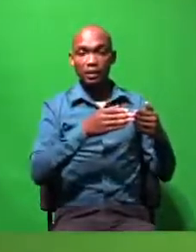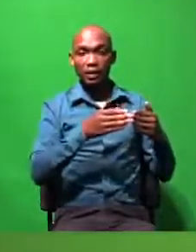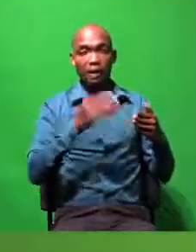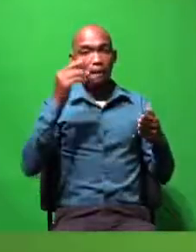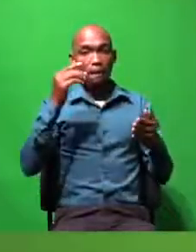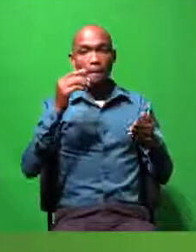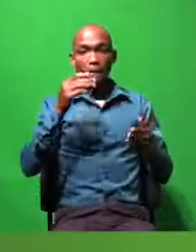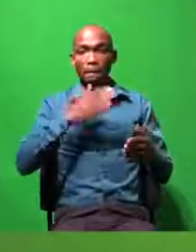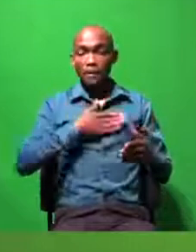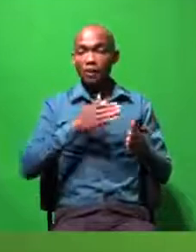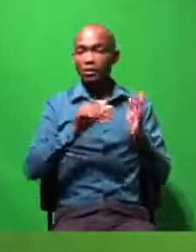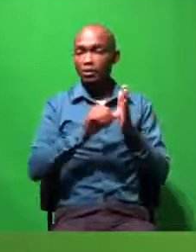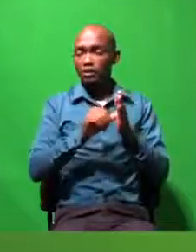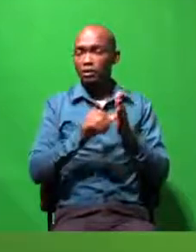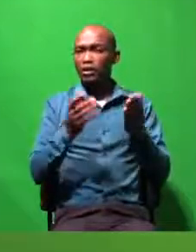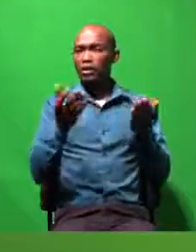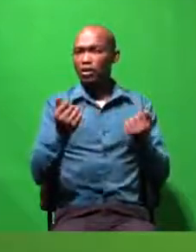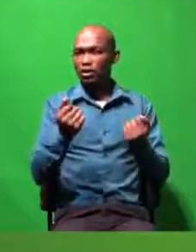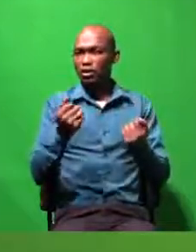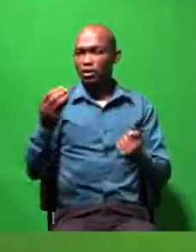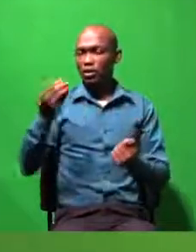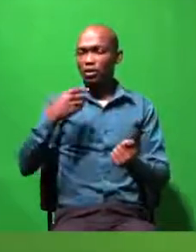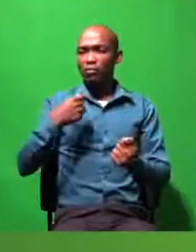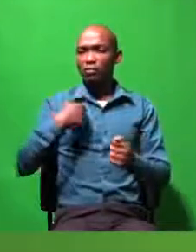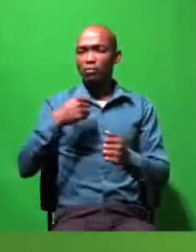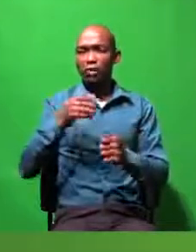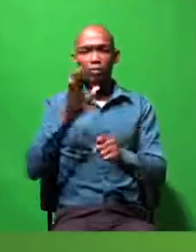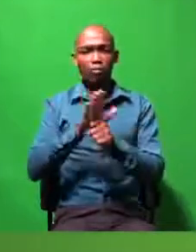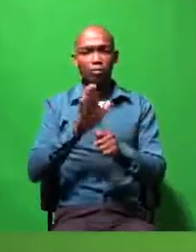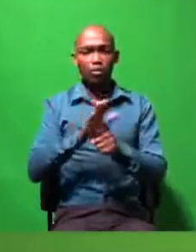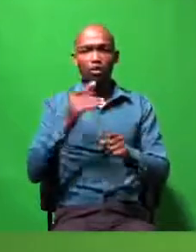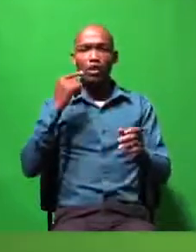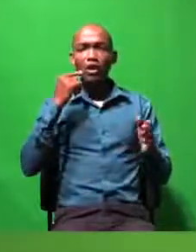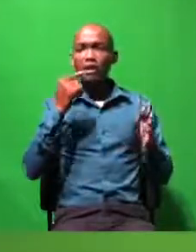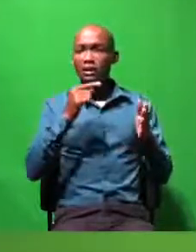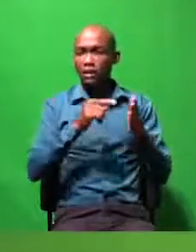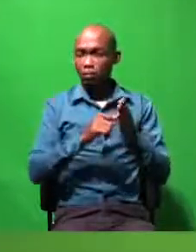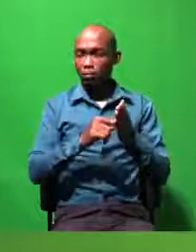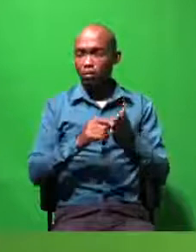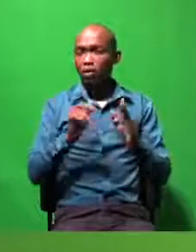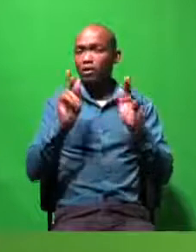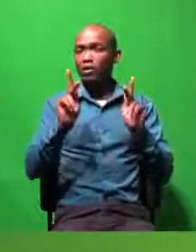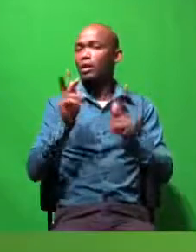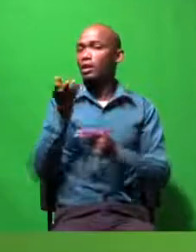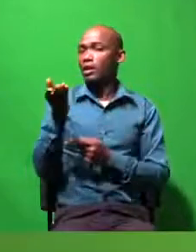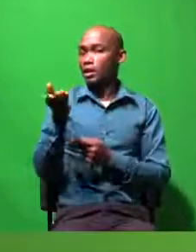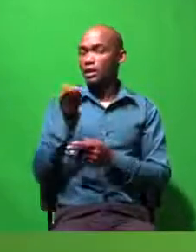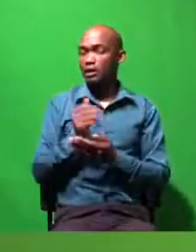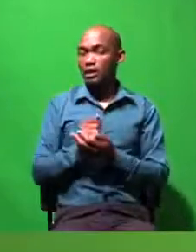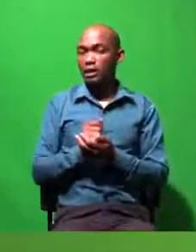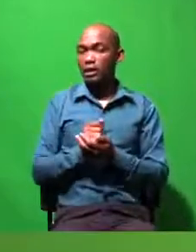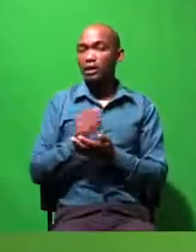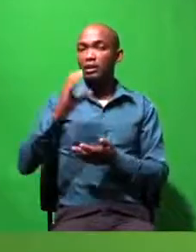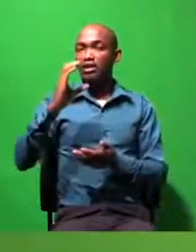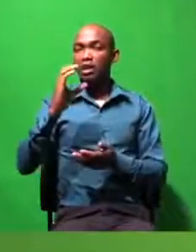My students, can you give me more examples or another examples of angles which